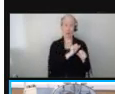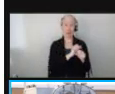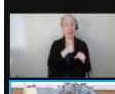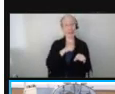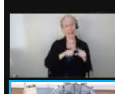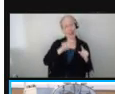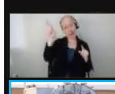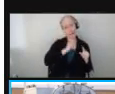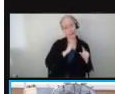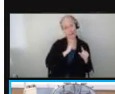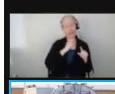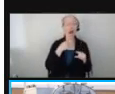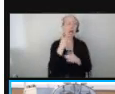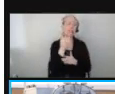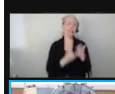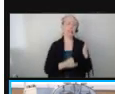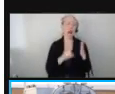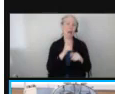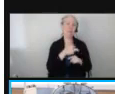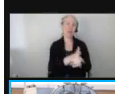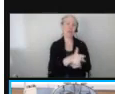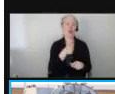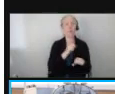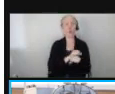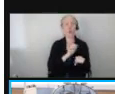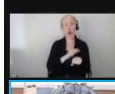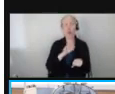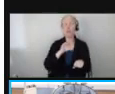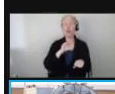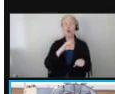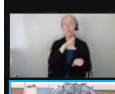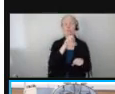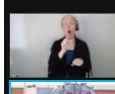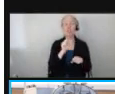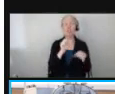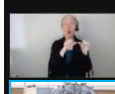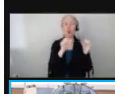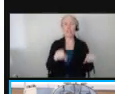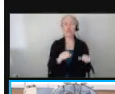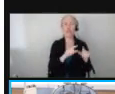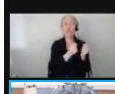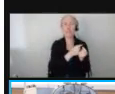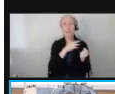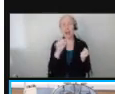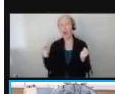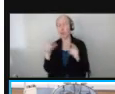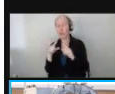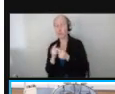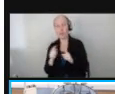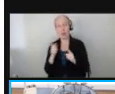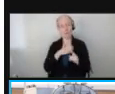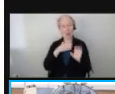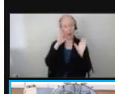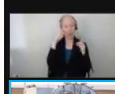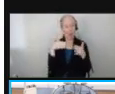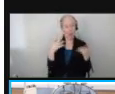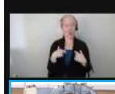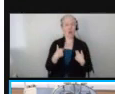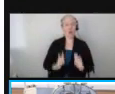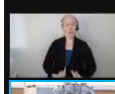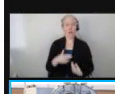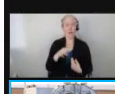vehicles. I work on Michelle's Mars architecture team, as well as several other teams. My focus is human factors. We look a lot about